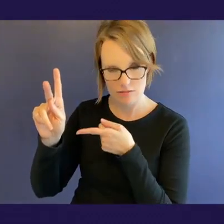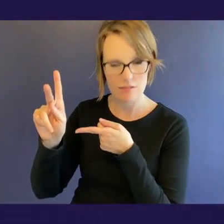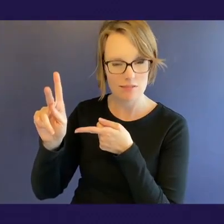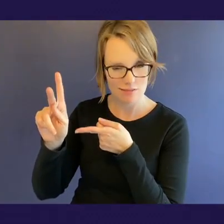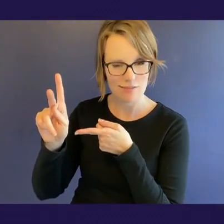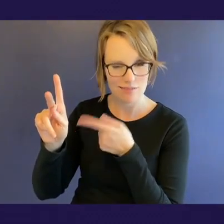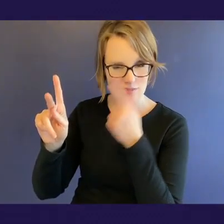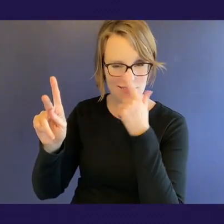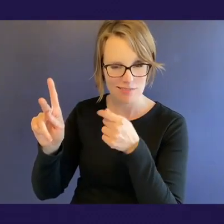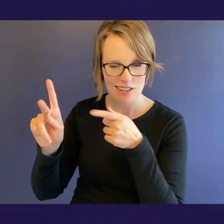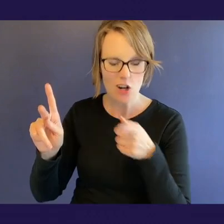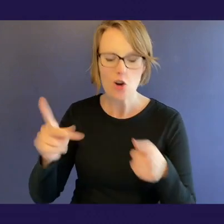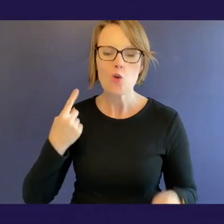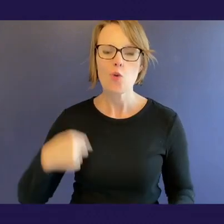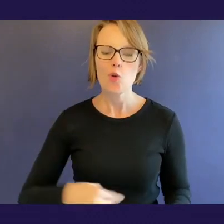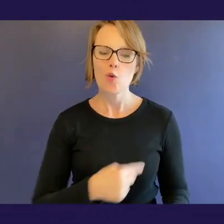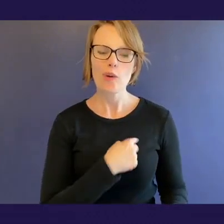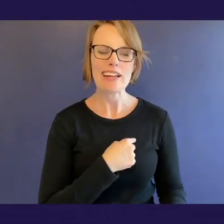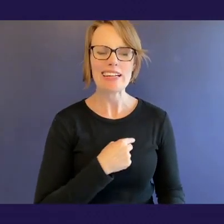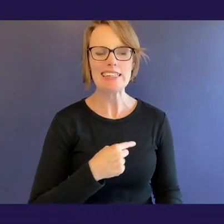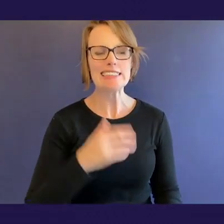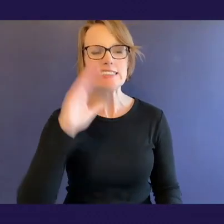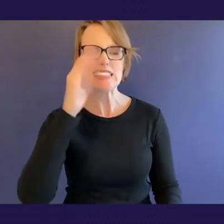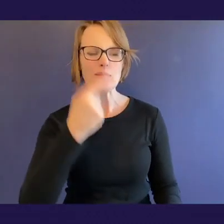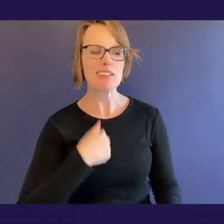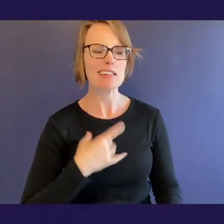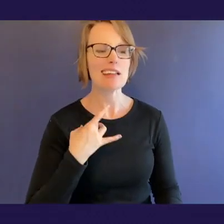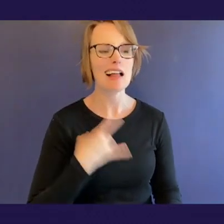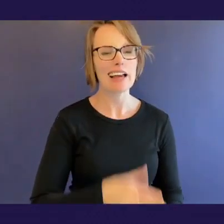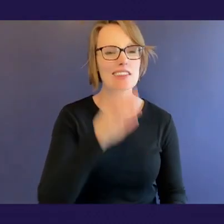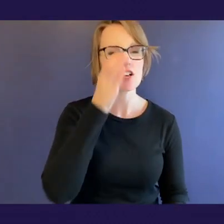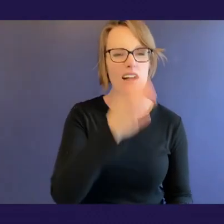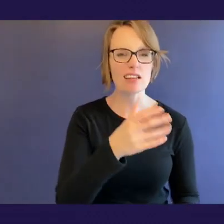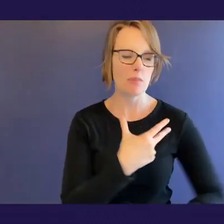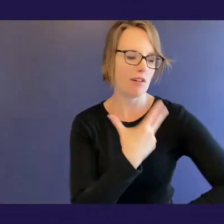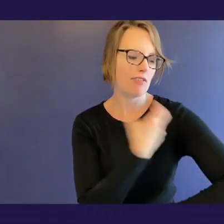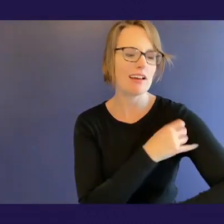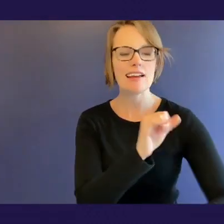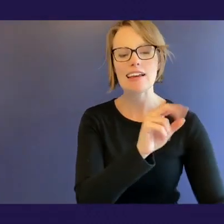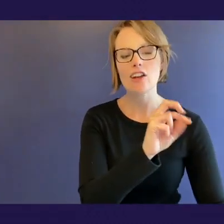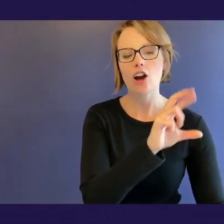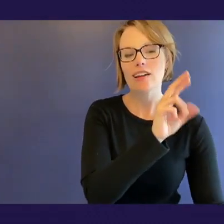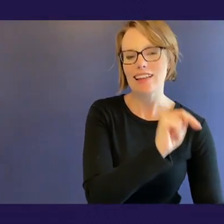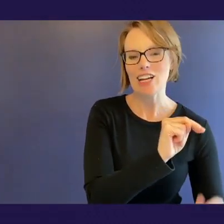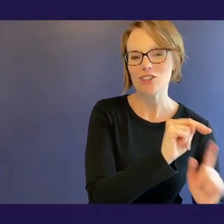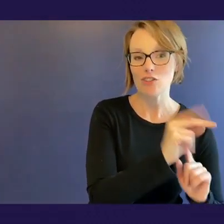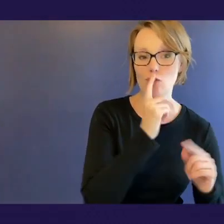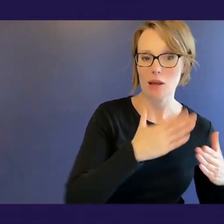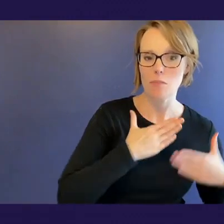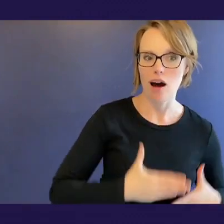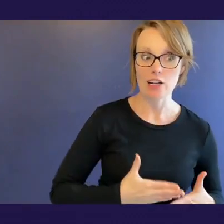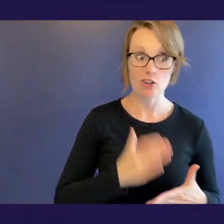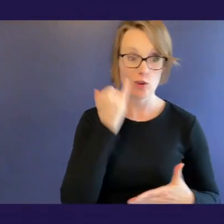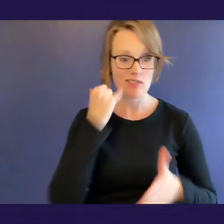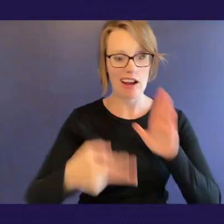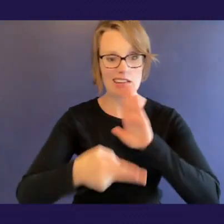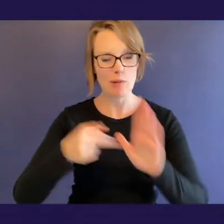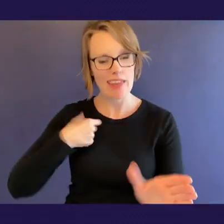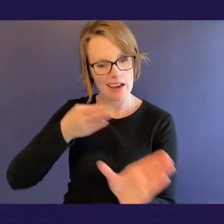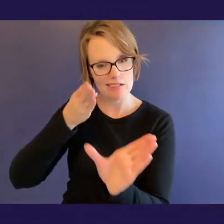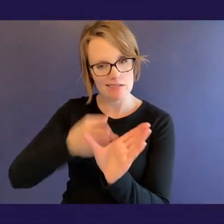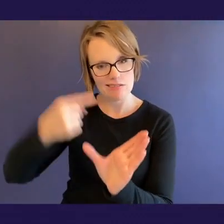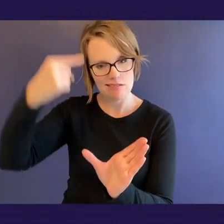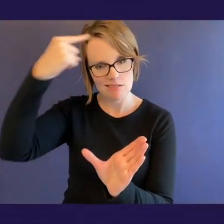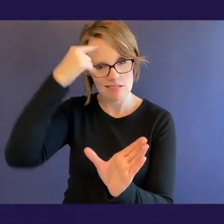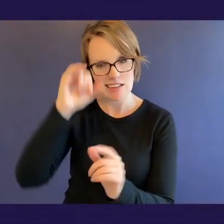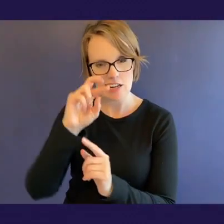of inoculations for the body. And so the psychological inoculation concept, I think, also became a little bit more difficult